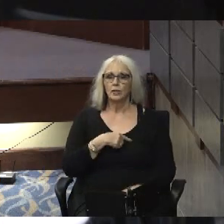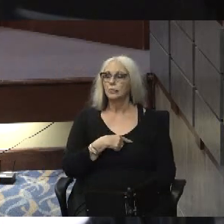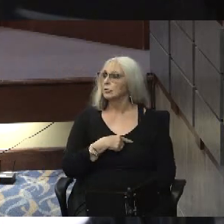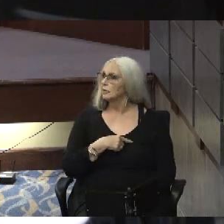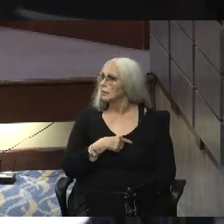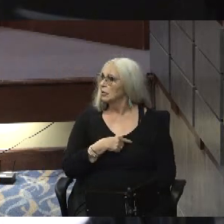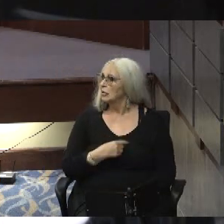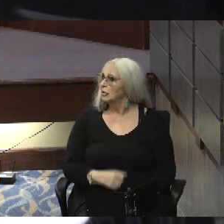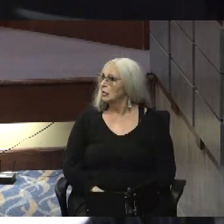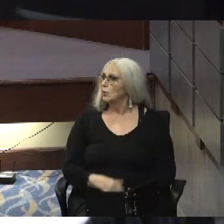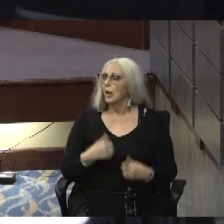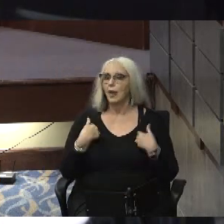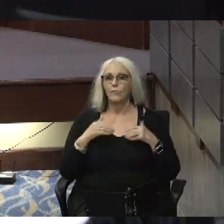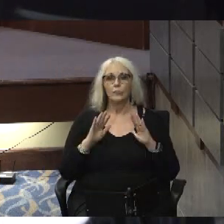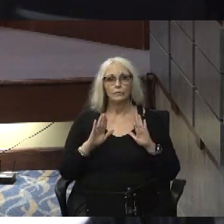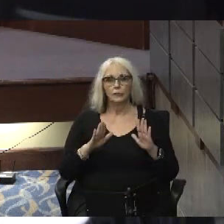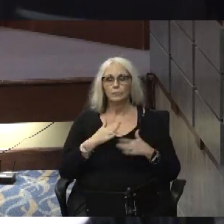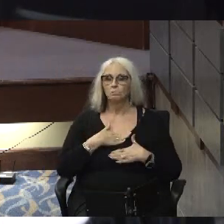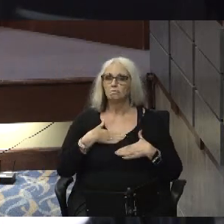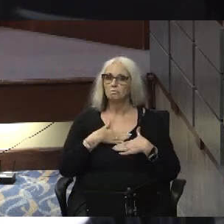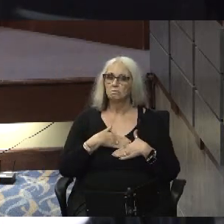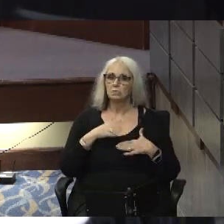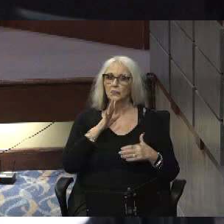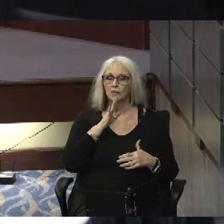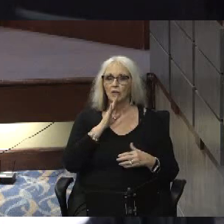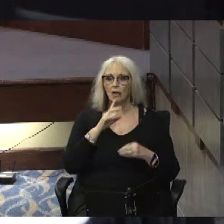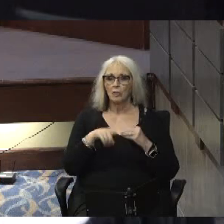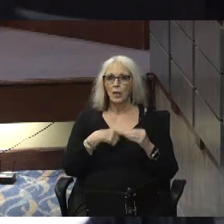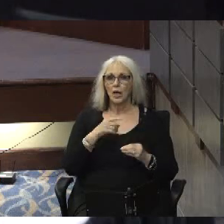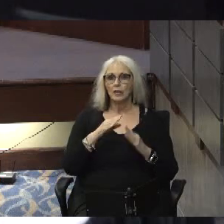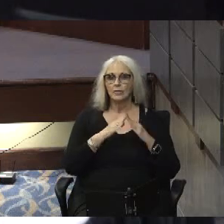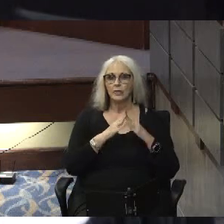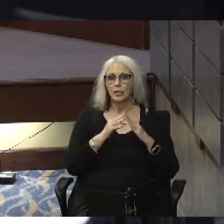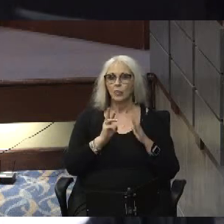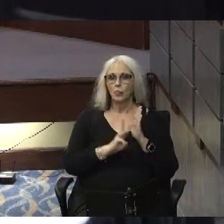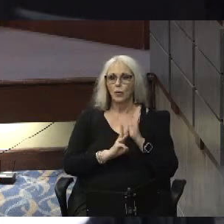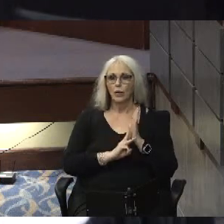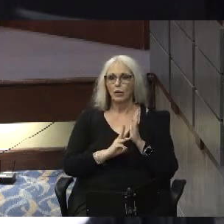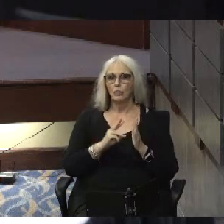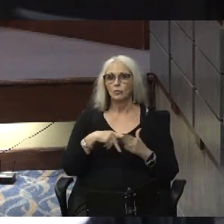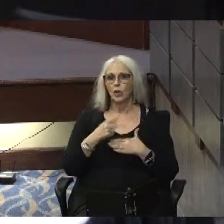have the distinct pleasure to talk to you about the City of Waco branding project that we are bringing to you today.